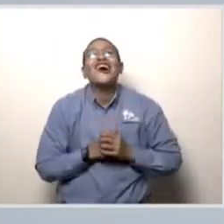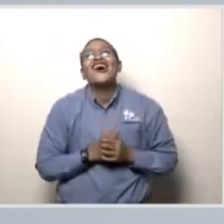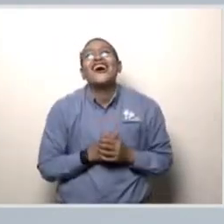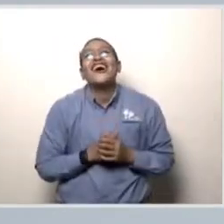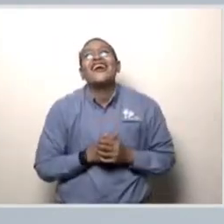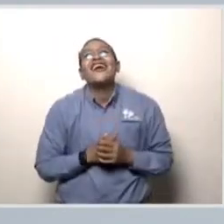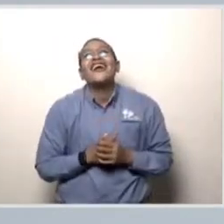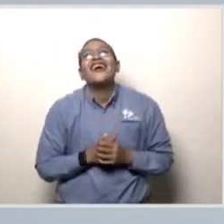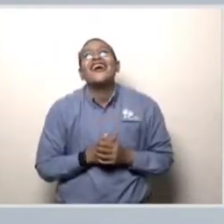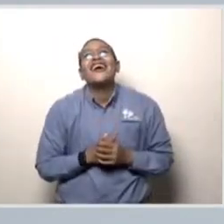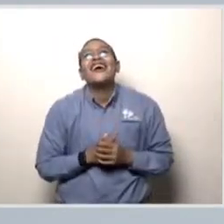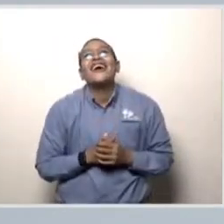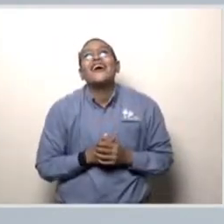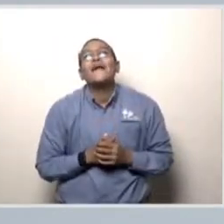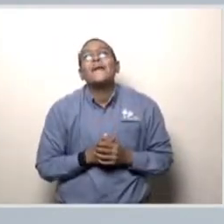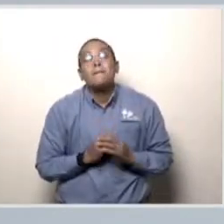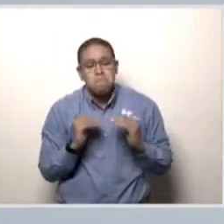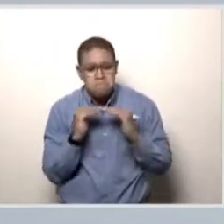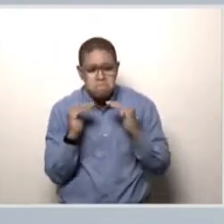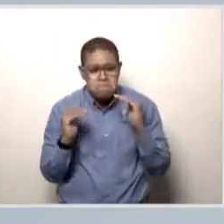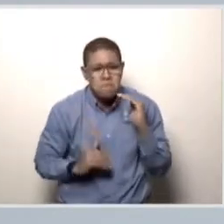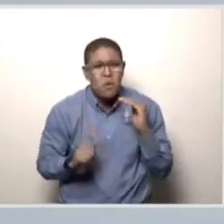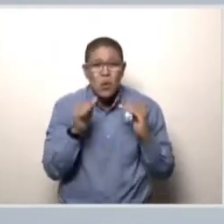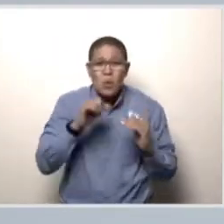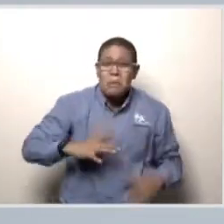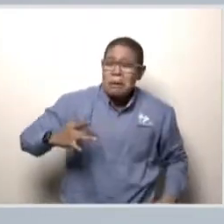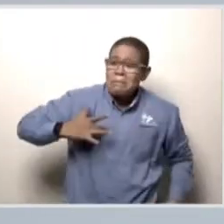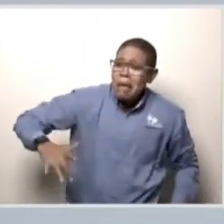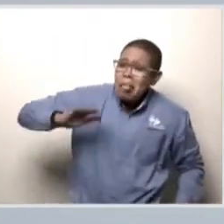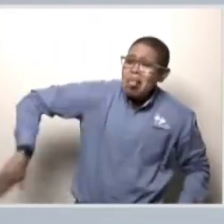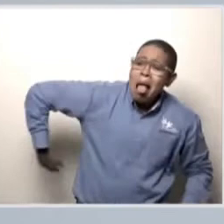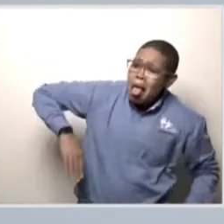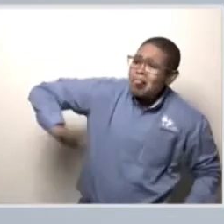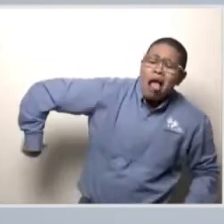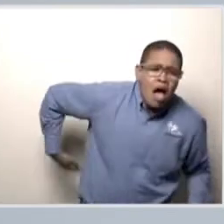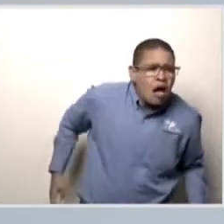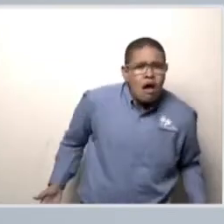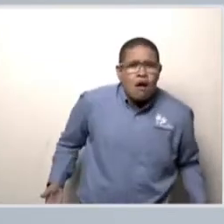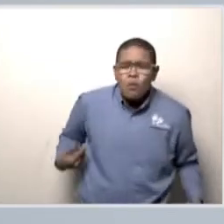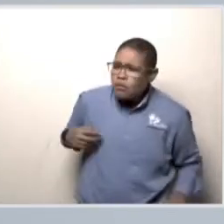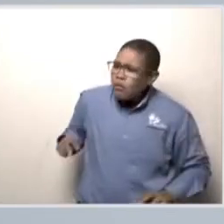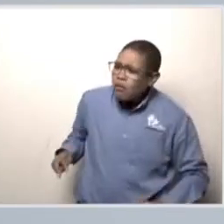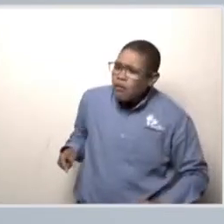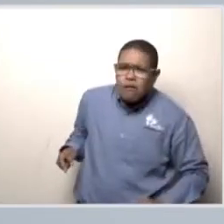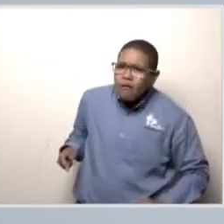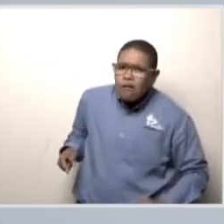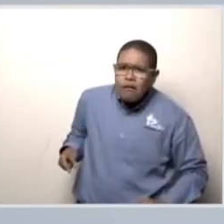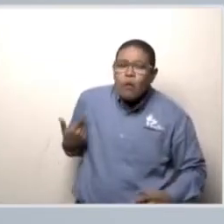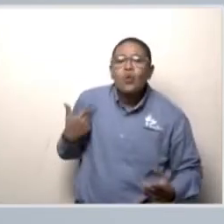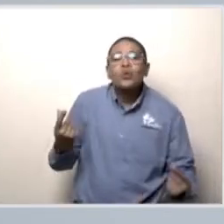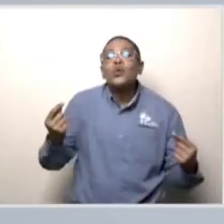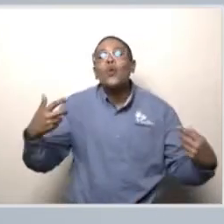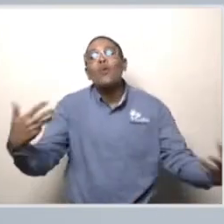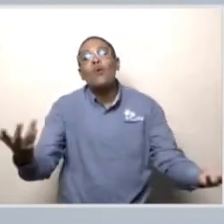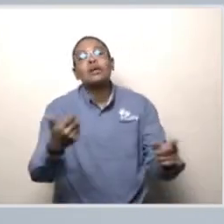there was a lot of inequality and so on. So what we do is really look at